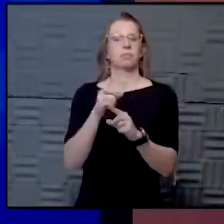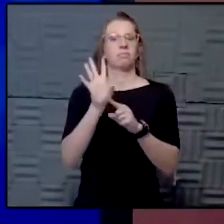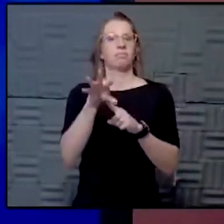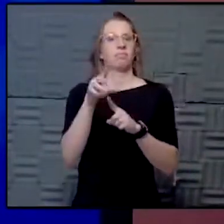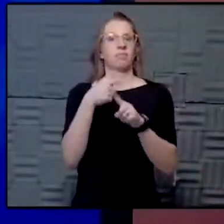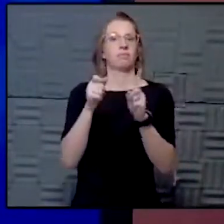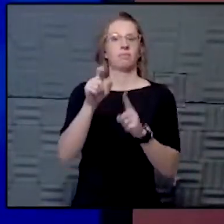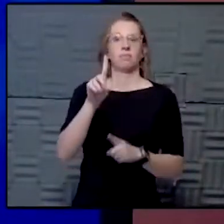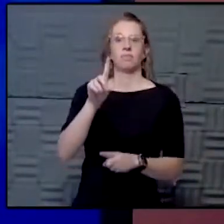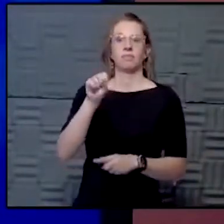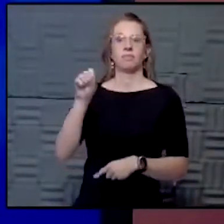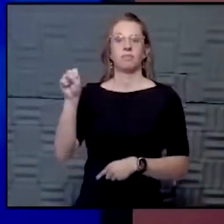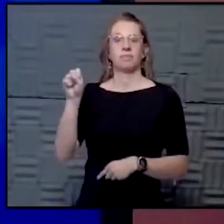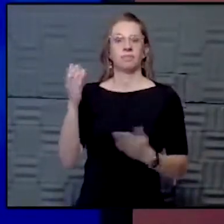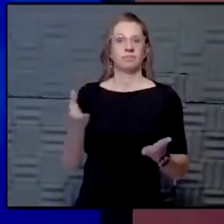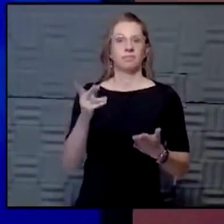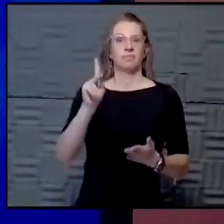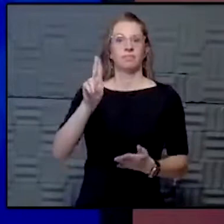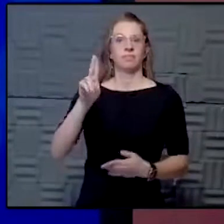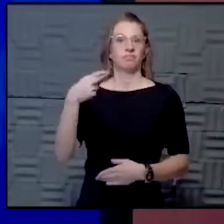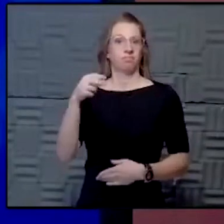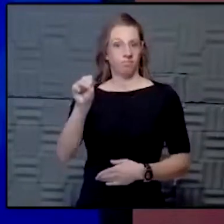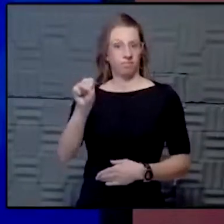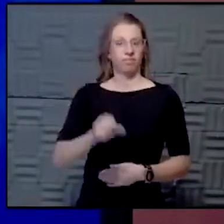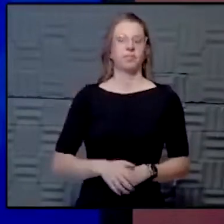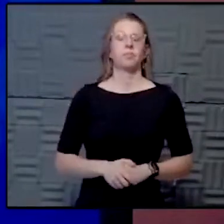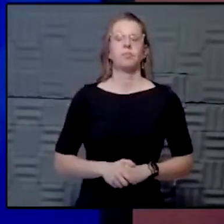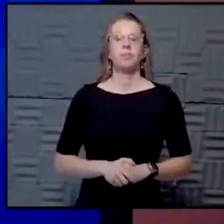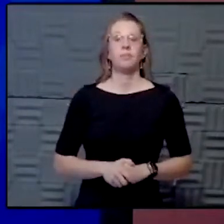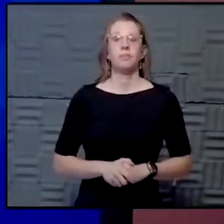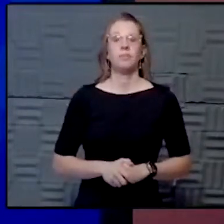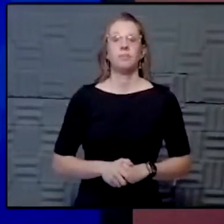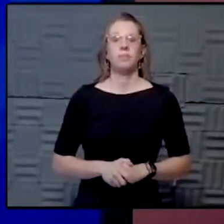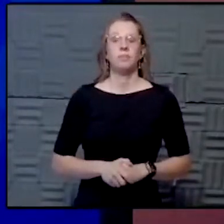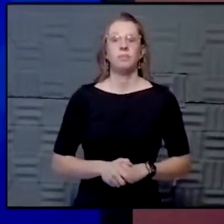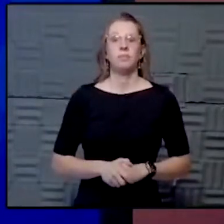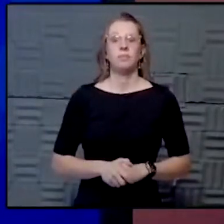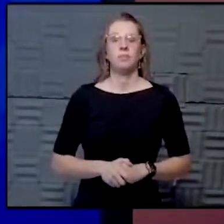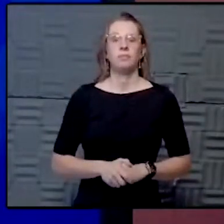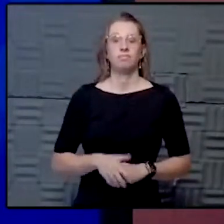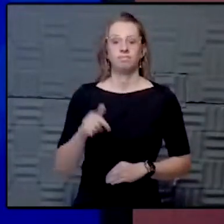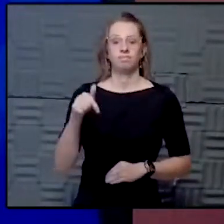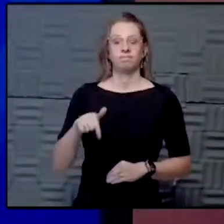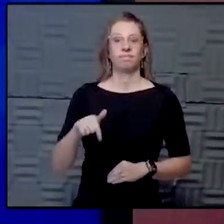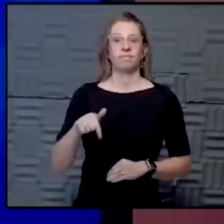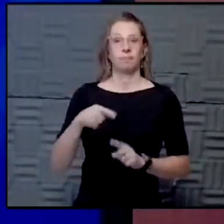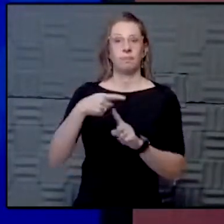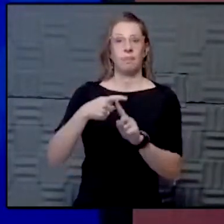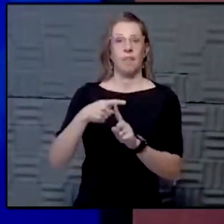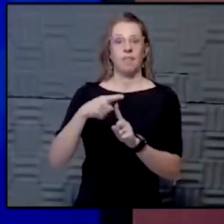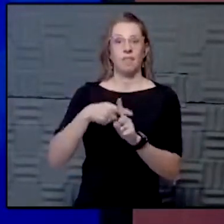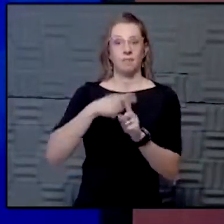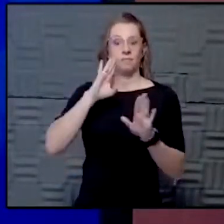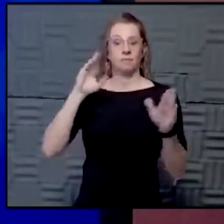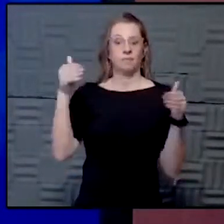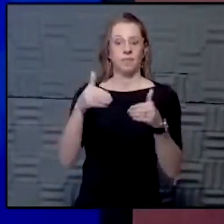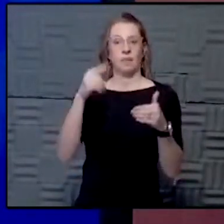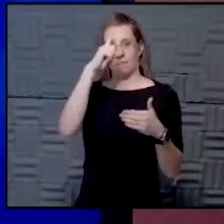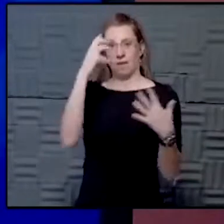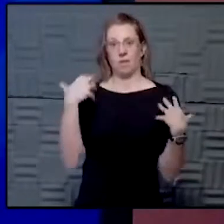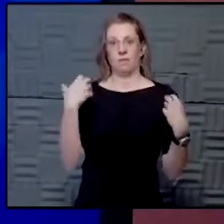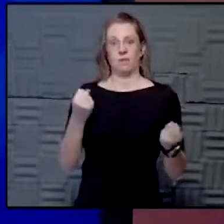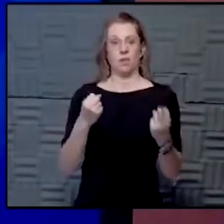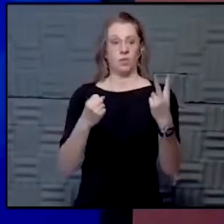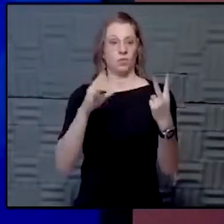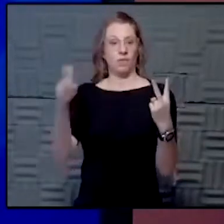Jr. Family Broadcast Studio here at the University of Kansas Health System. This is Mental Health Awareness Month, and our two guests this morning have